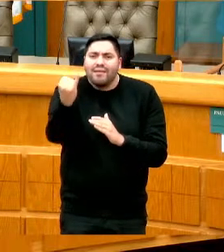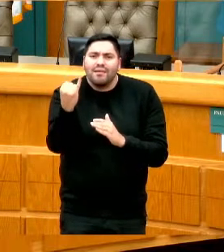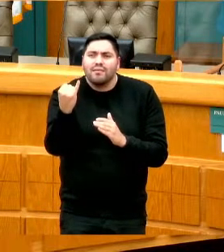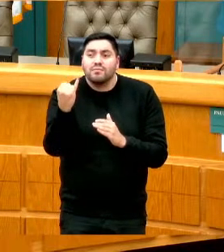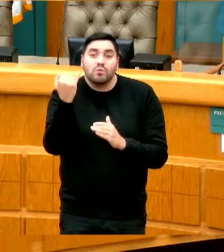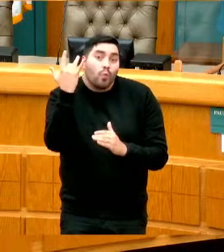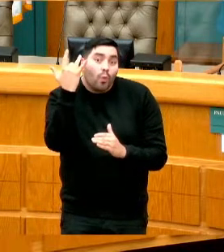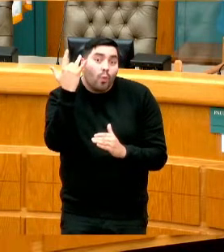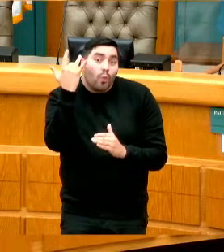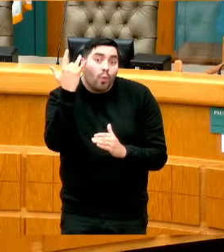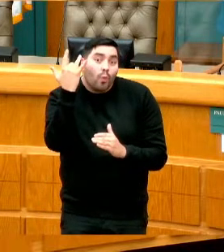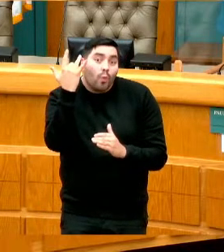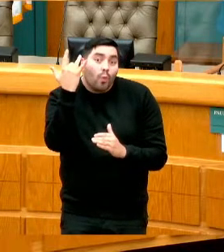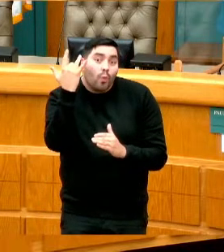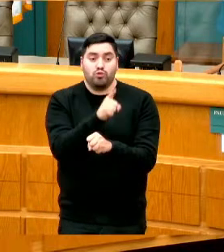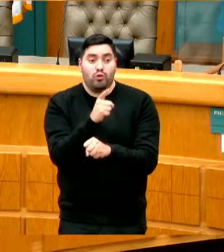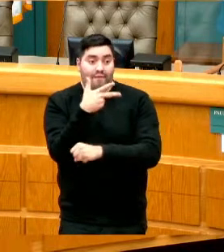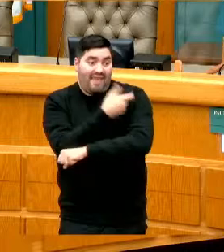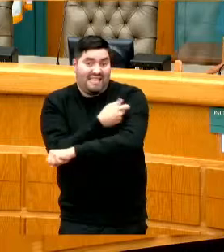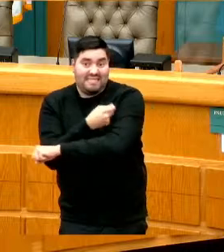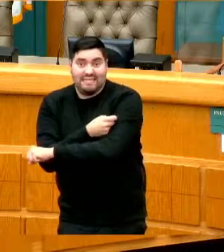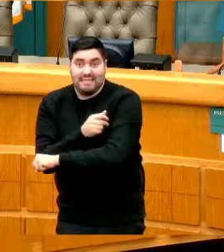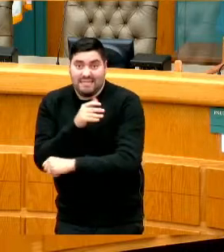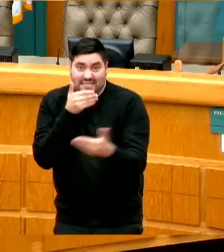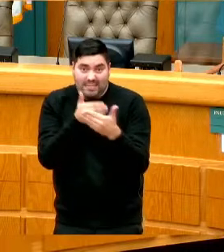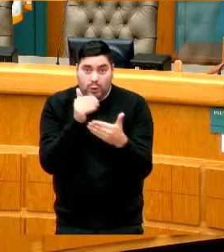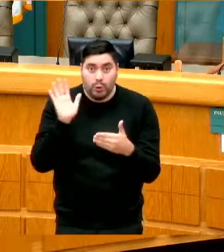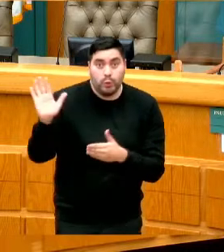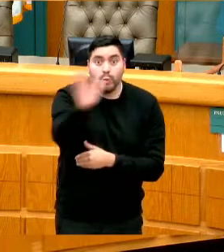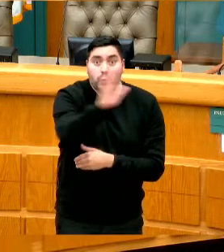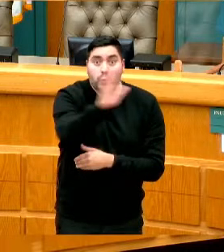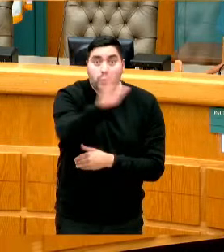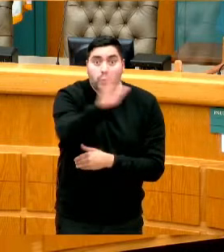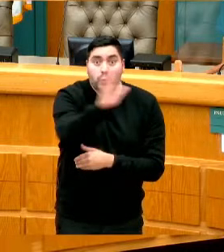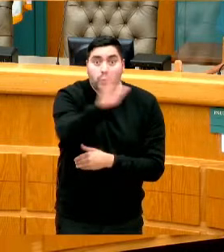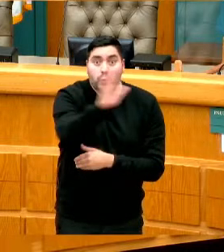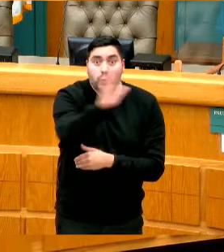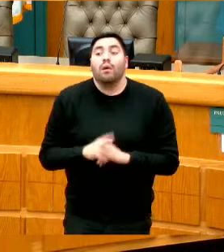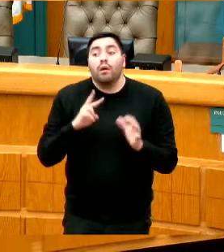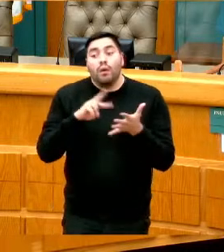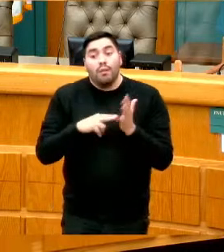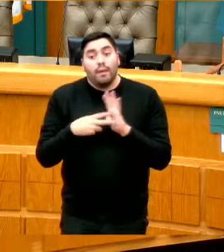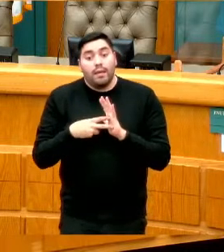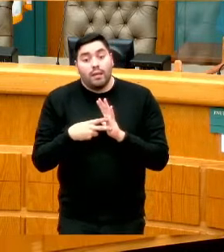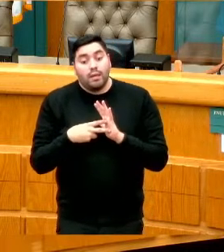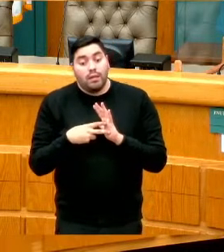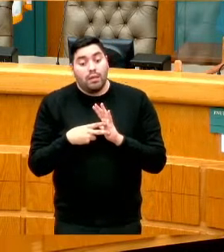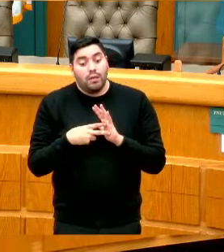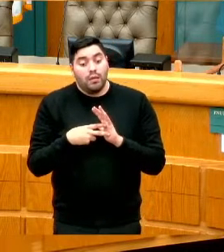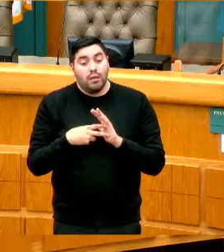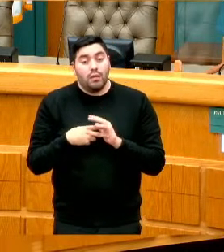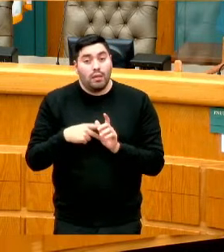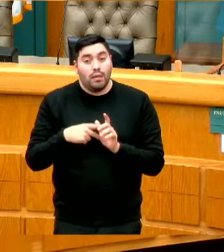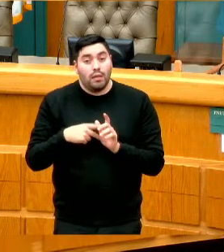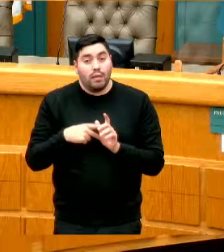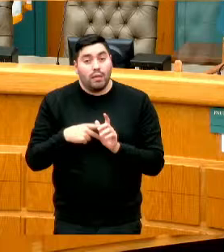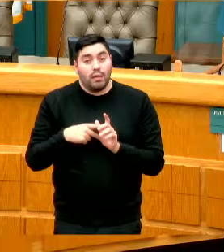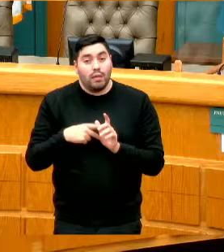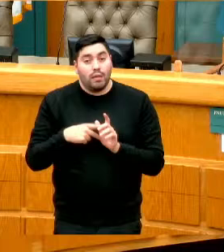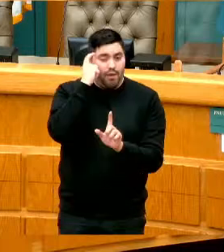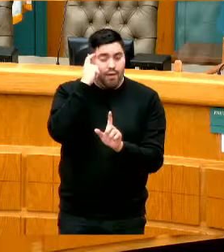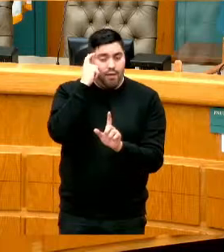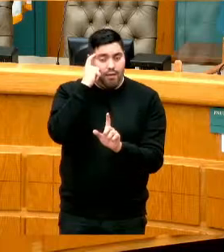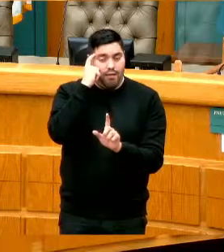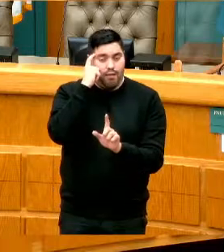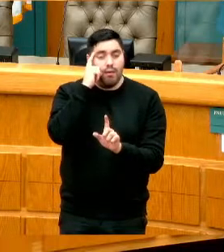that vaccines are in your neck of the woods, there's no doubt that psychologically, when people are watching